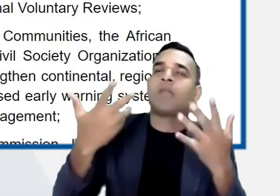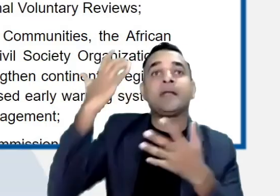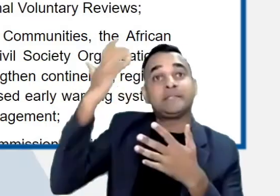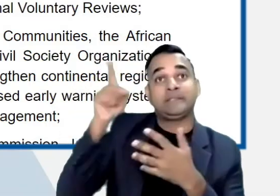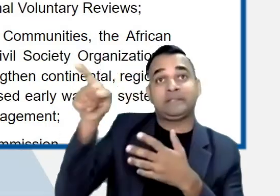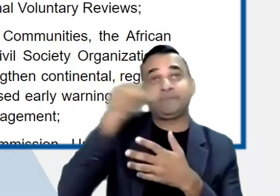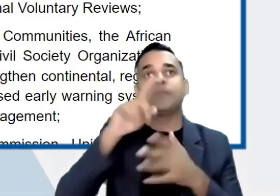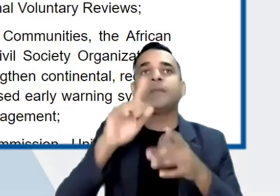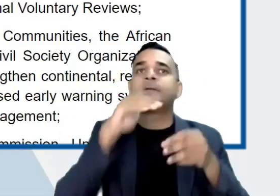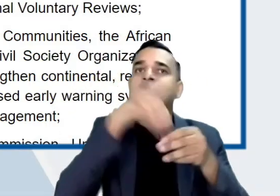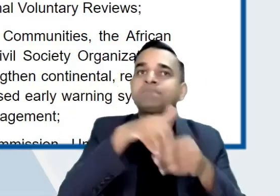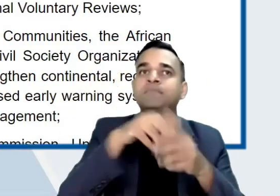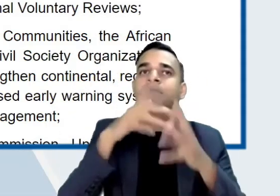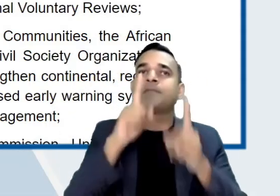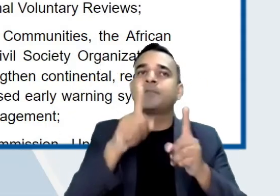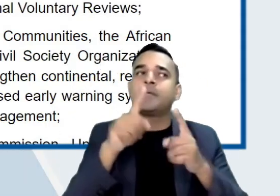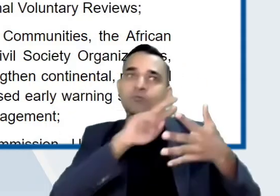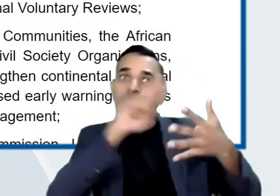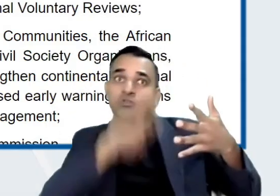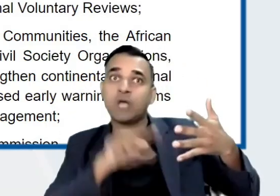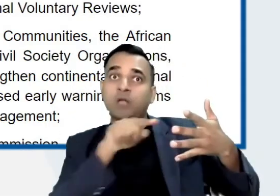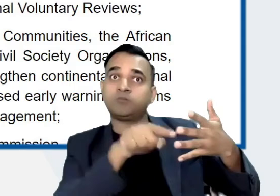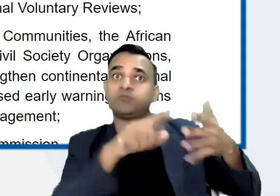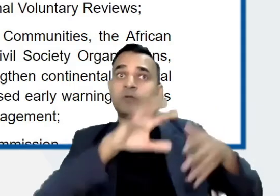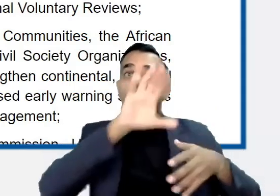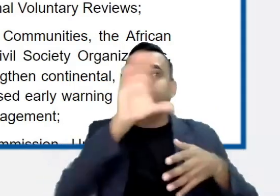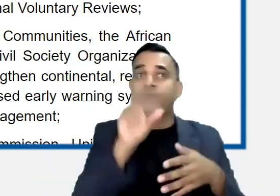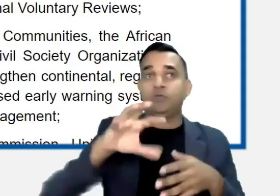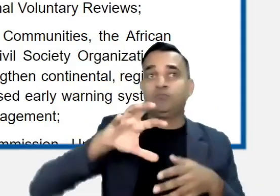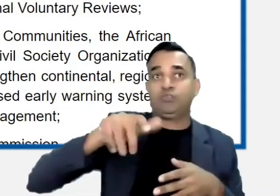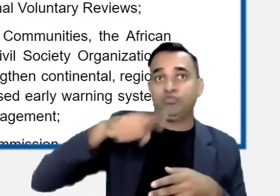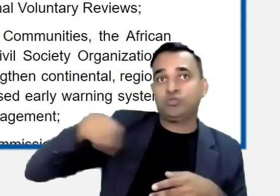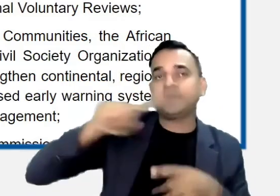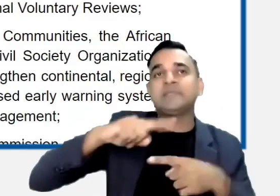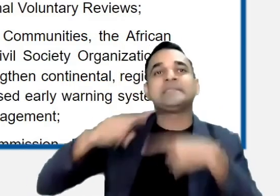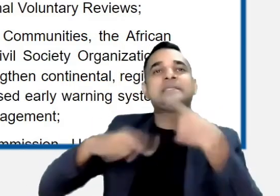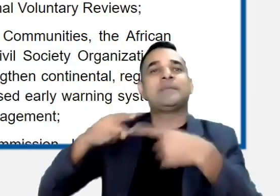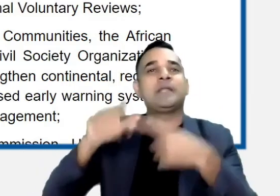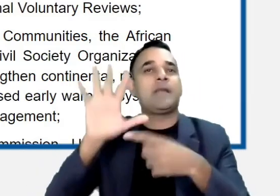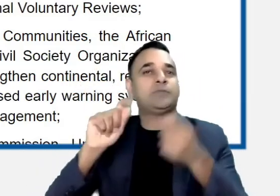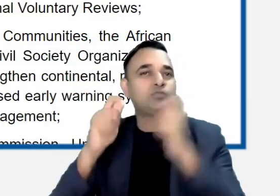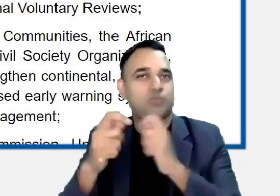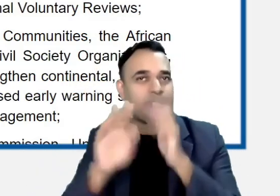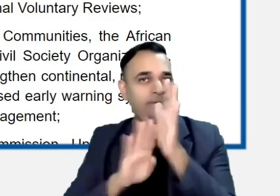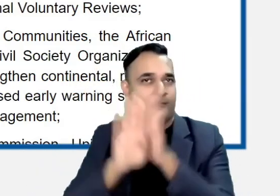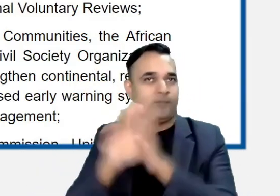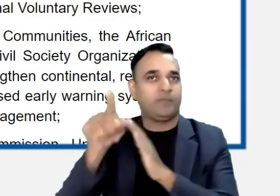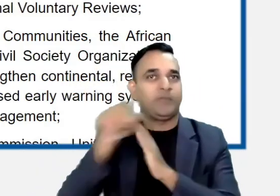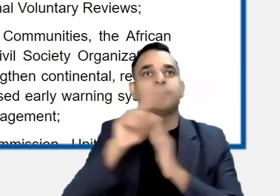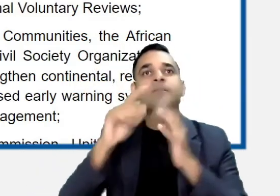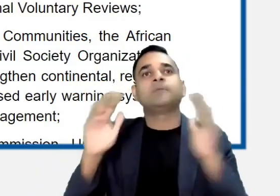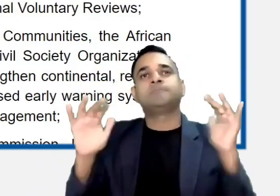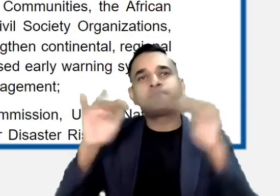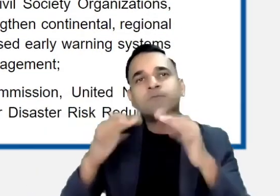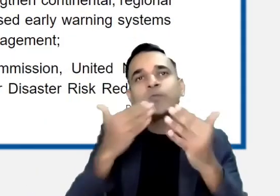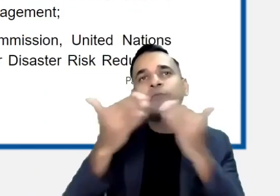as well as consideration of disaster risk reduction in voluntary national reviews and sub-national voluntary